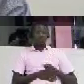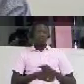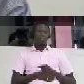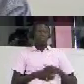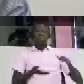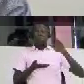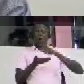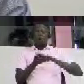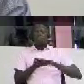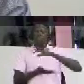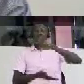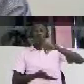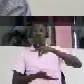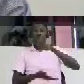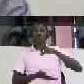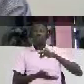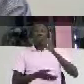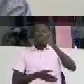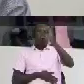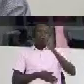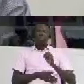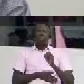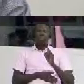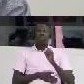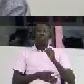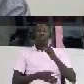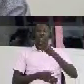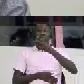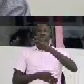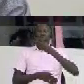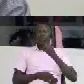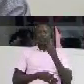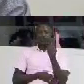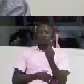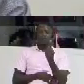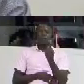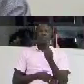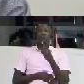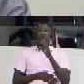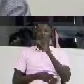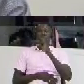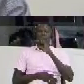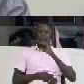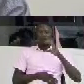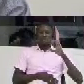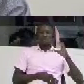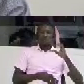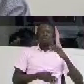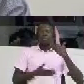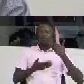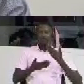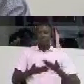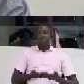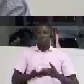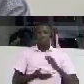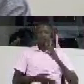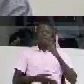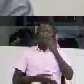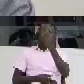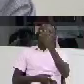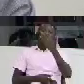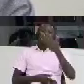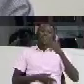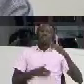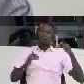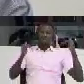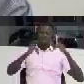On Thursday, October 31st, the TRRC concluded its 9th session